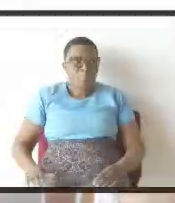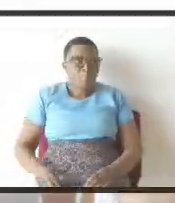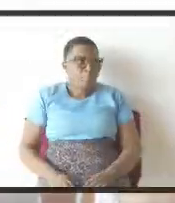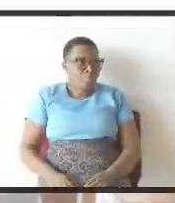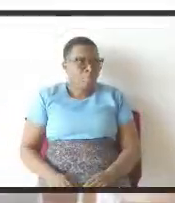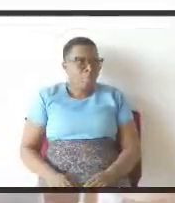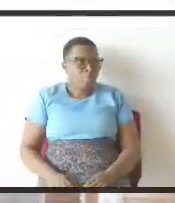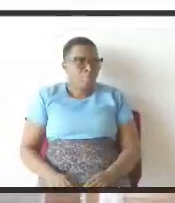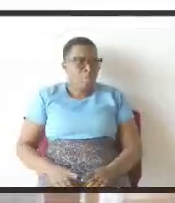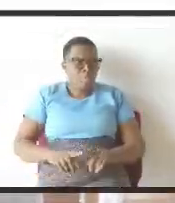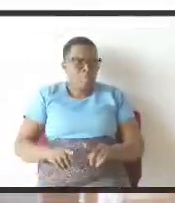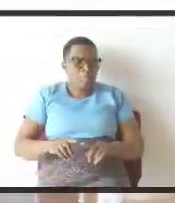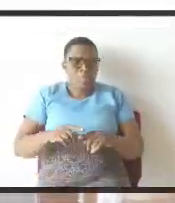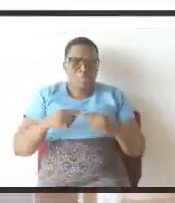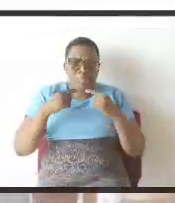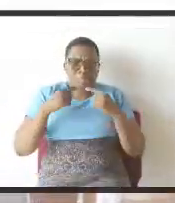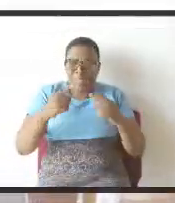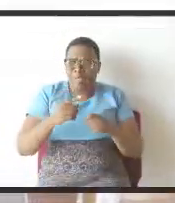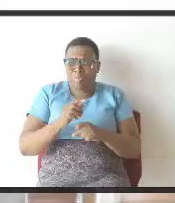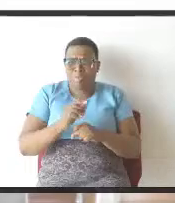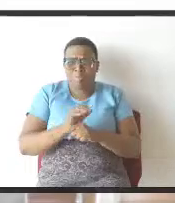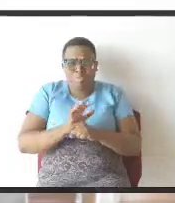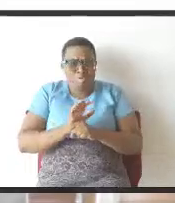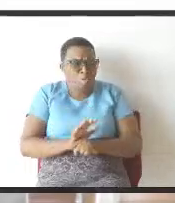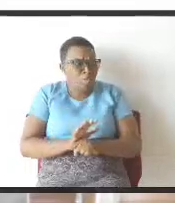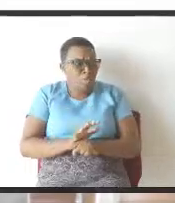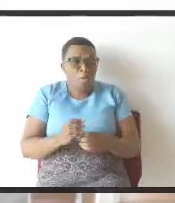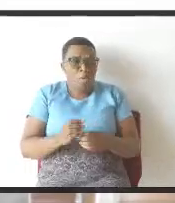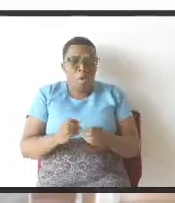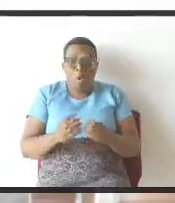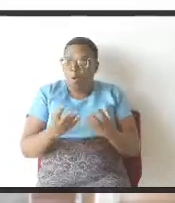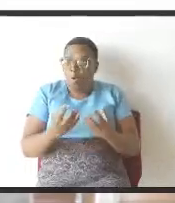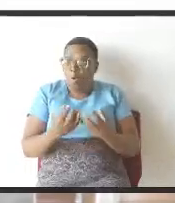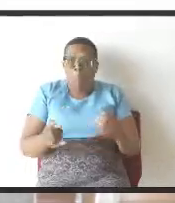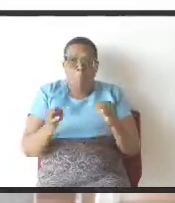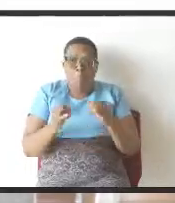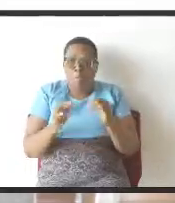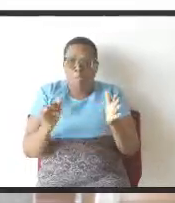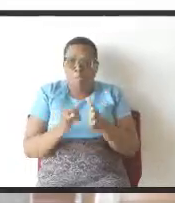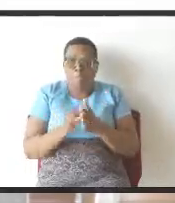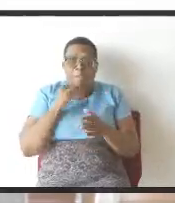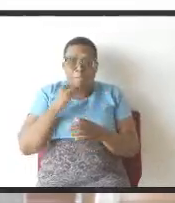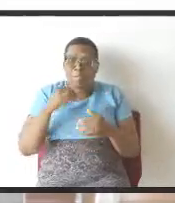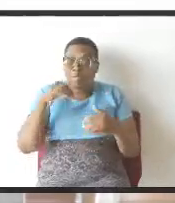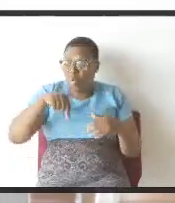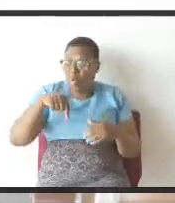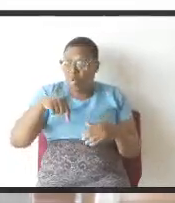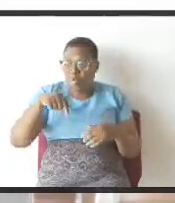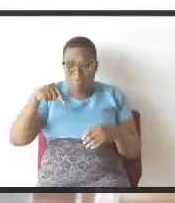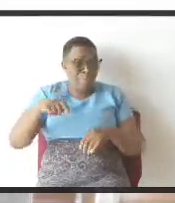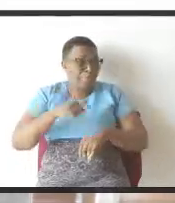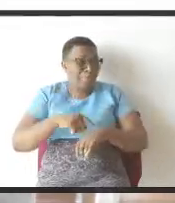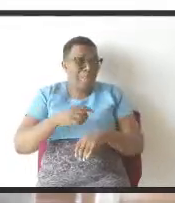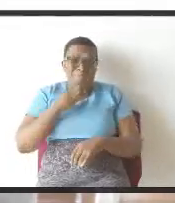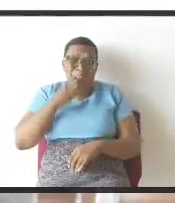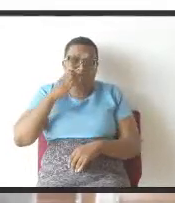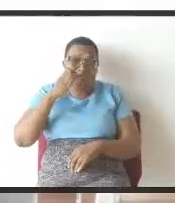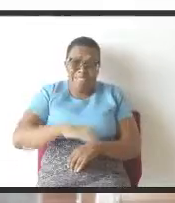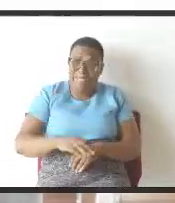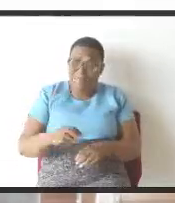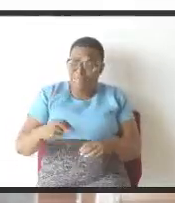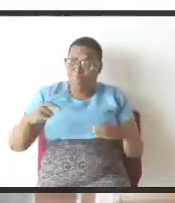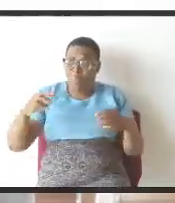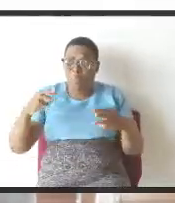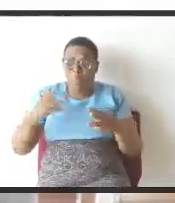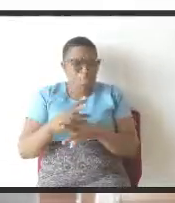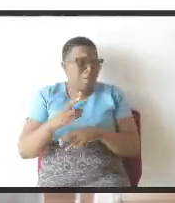to emphasize how critical that is in our time. And there is so much evil and wickedness around us, so